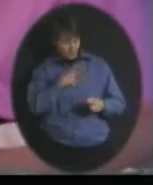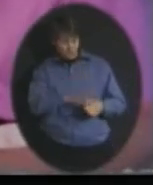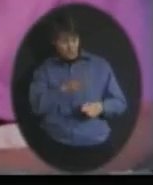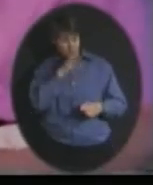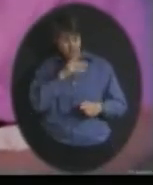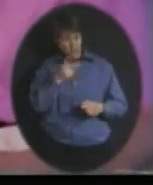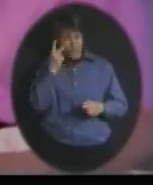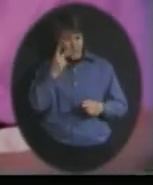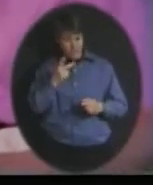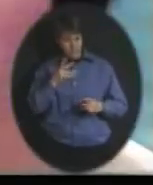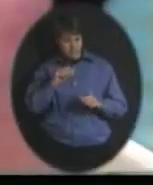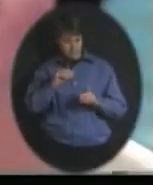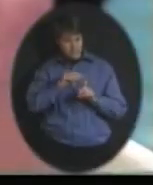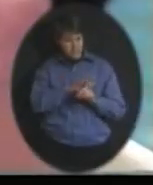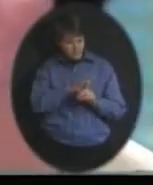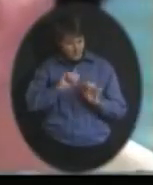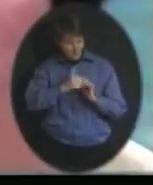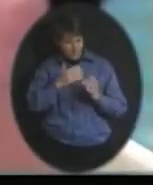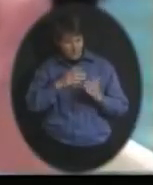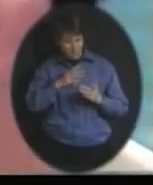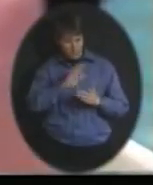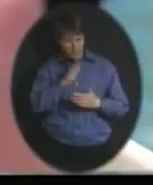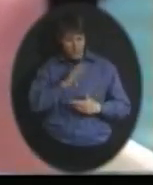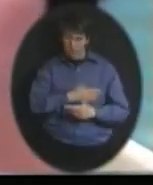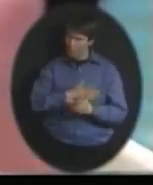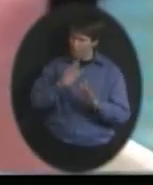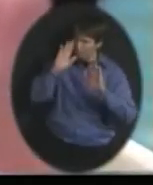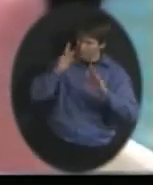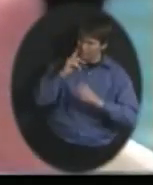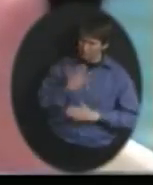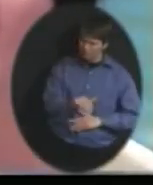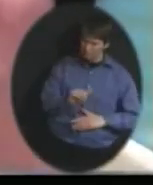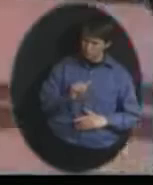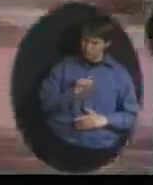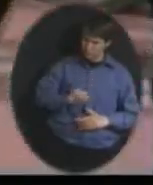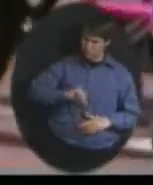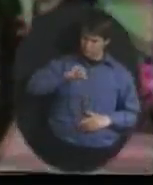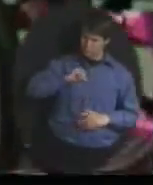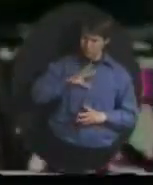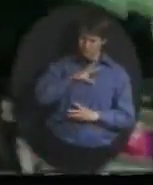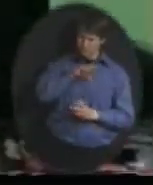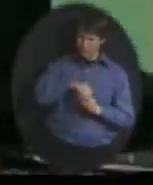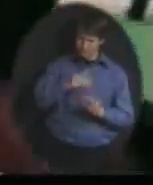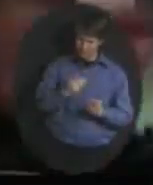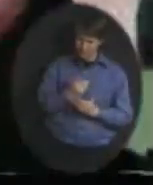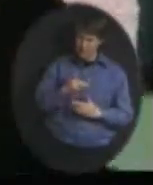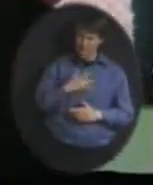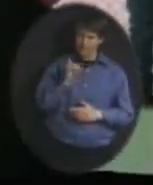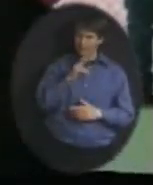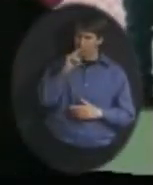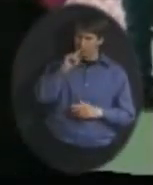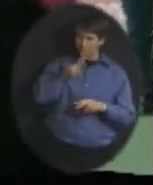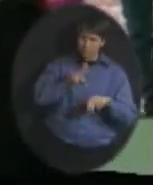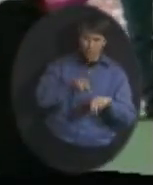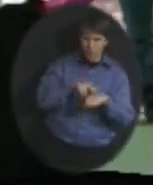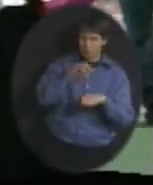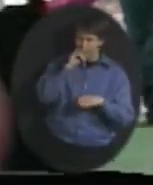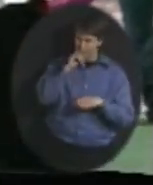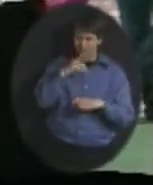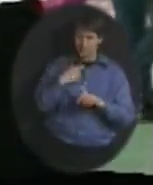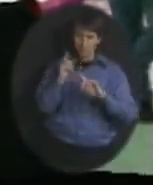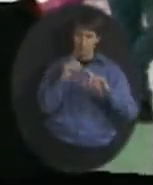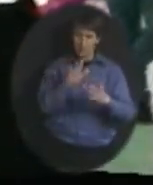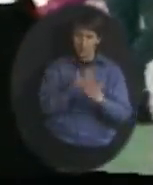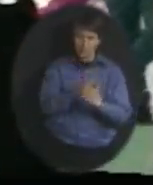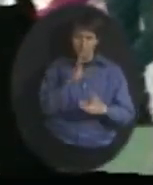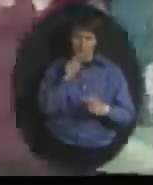has had on her daughter. It's great for her self-esteem to be part of something, to feel like a normal kid, that she can go to school and talk about